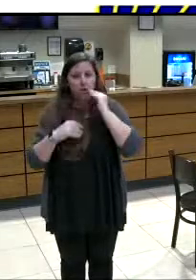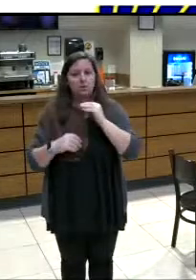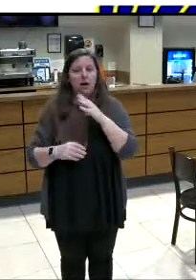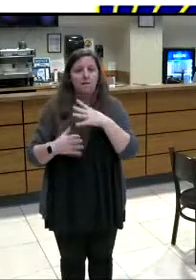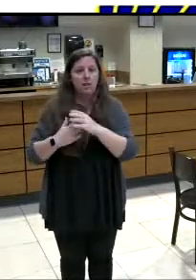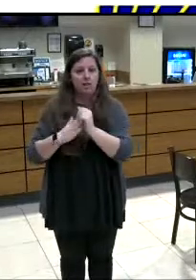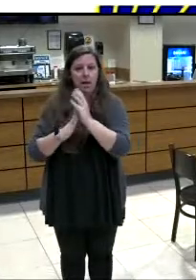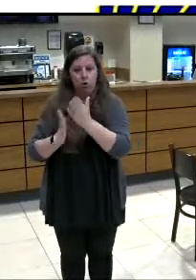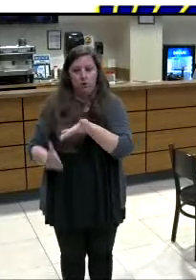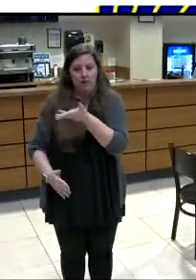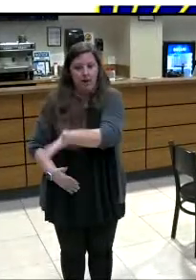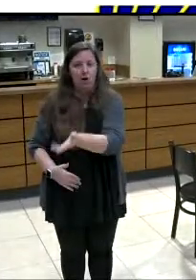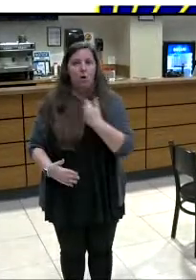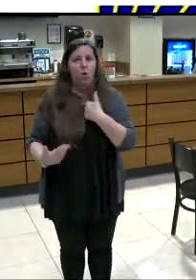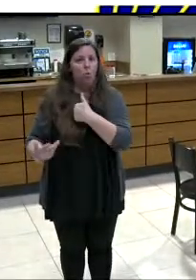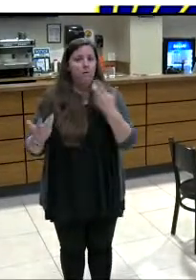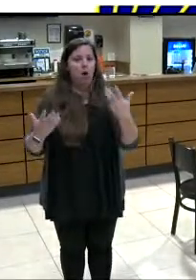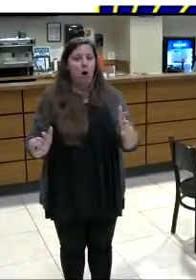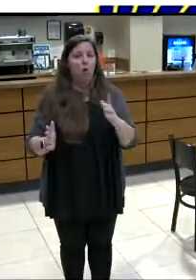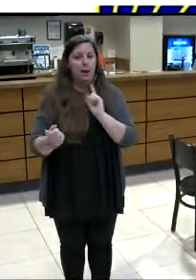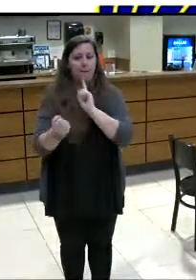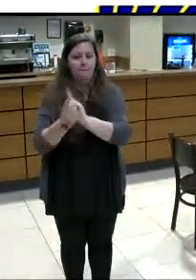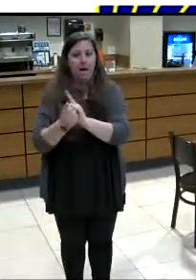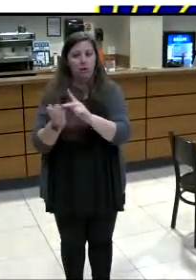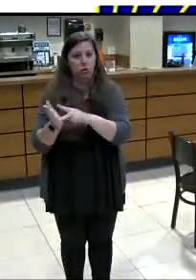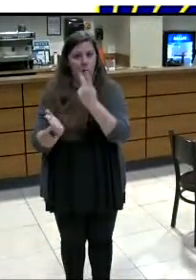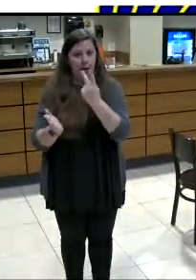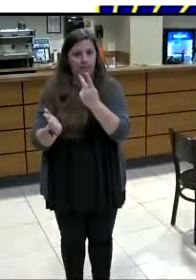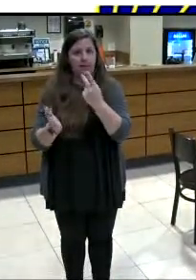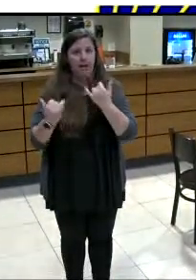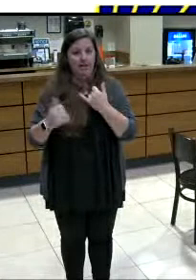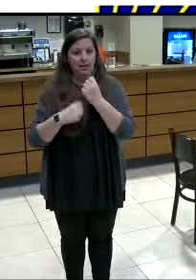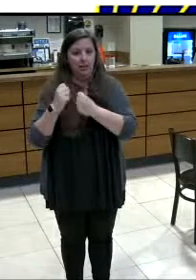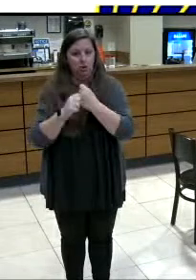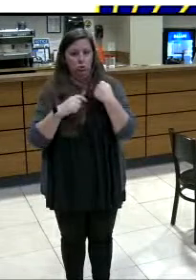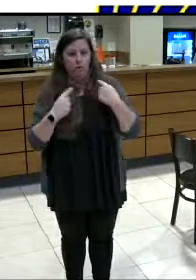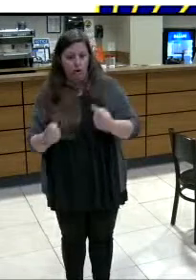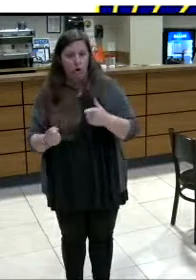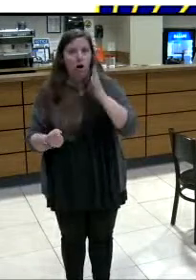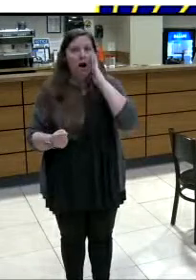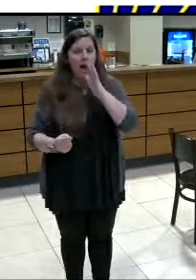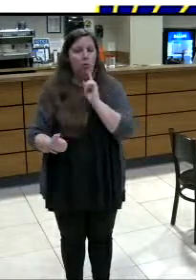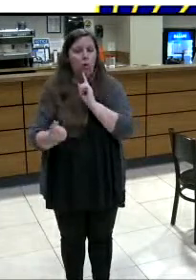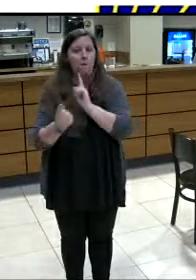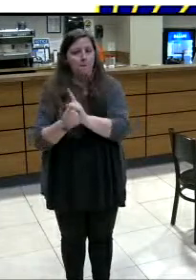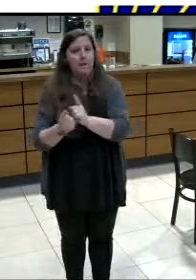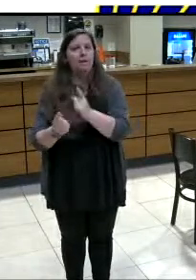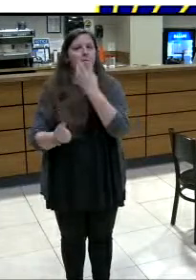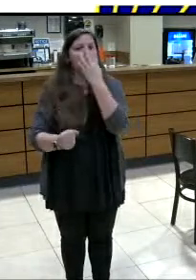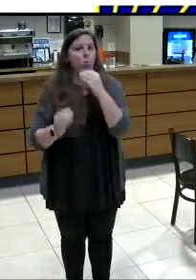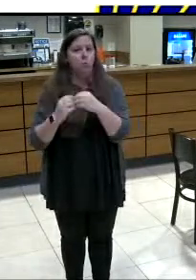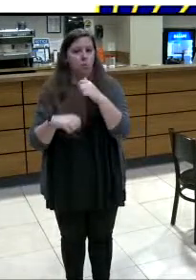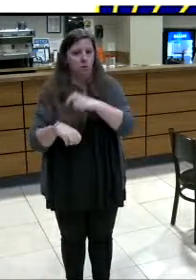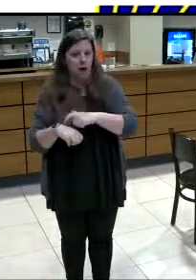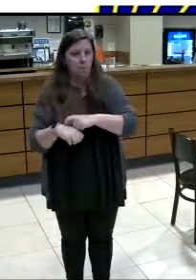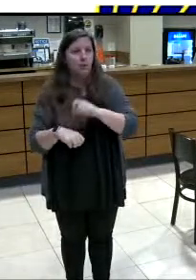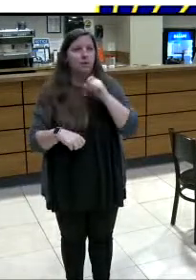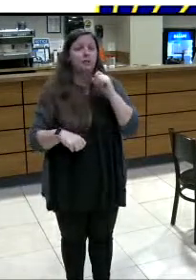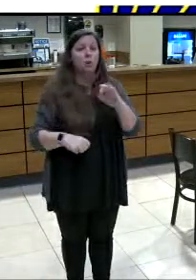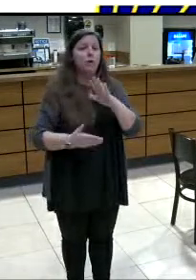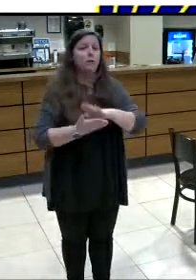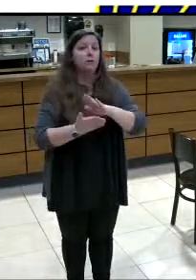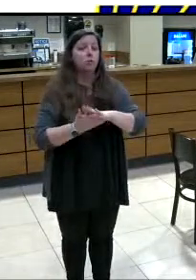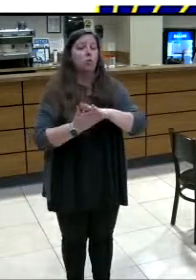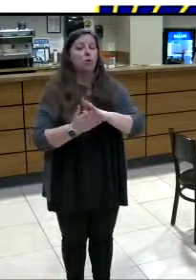twice this year, and we will meet with them 4 more times. So in all, if a school is receiving Tier 3 support,